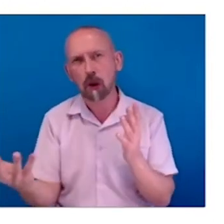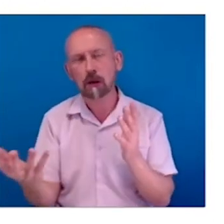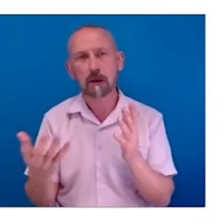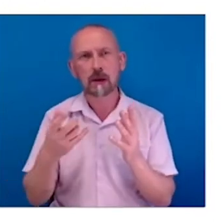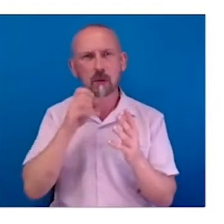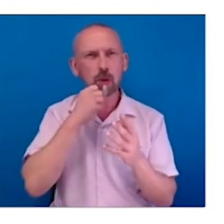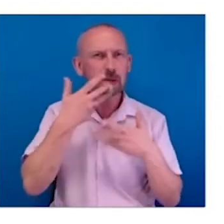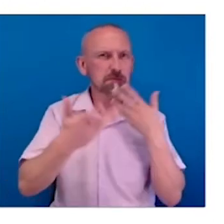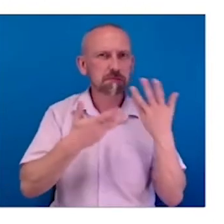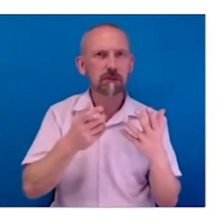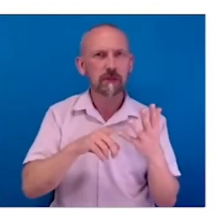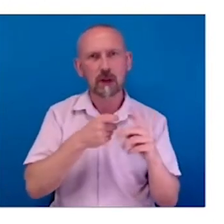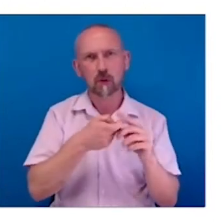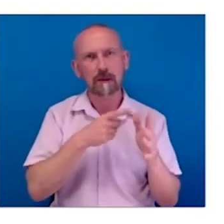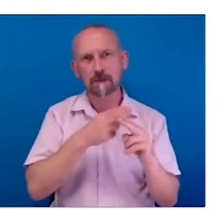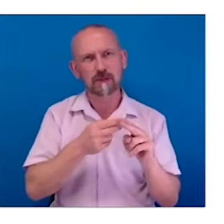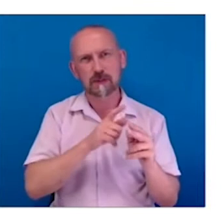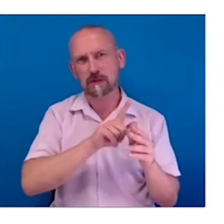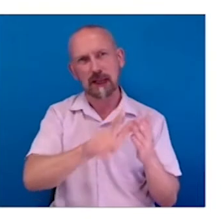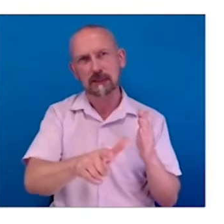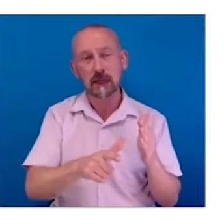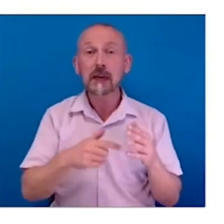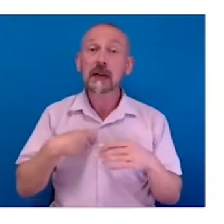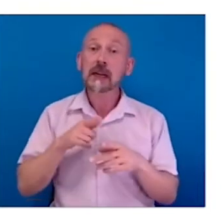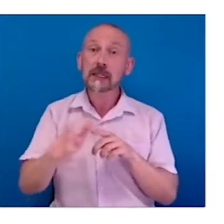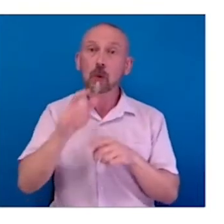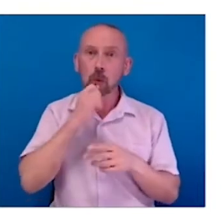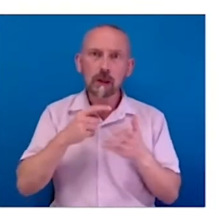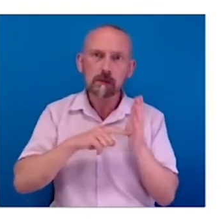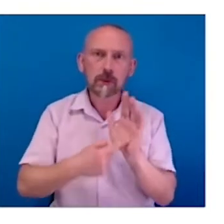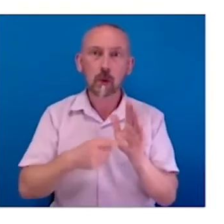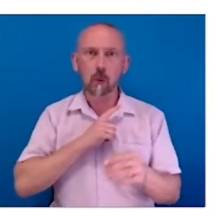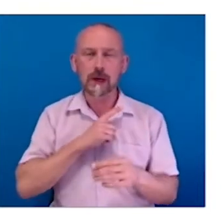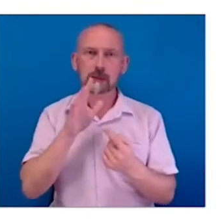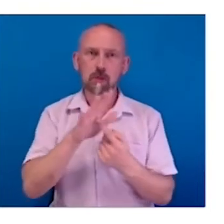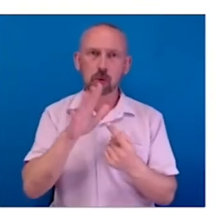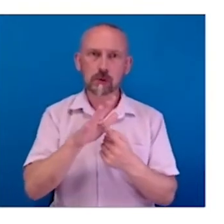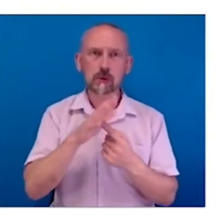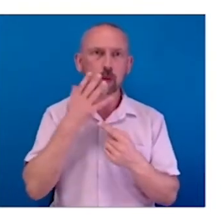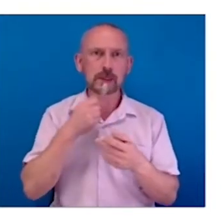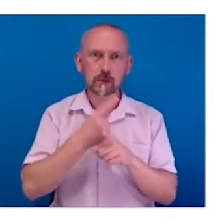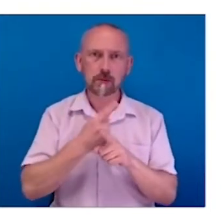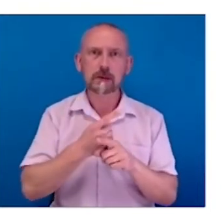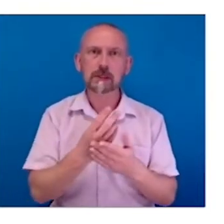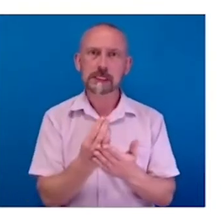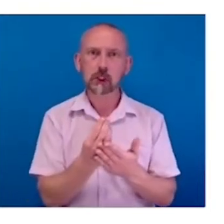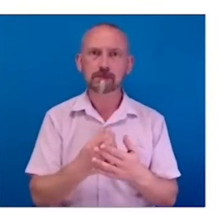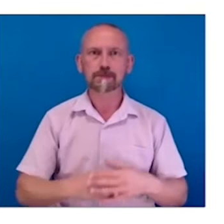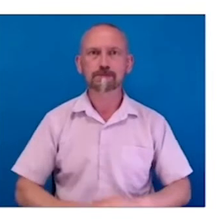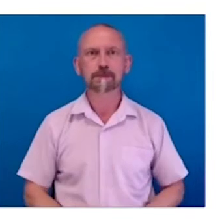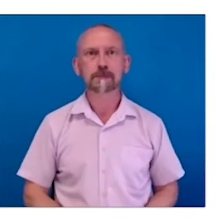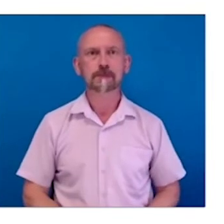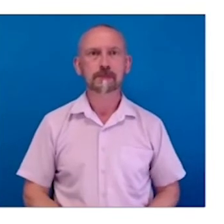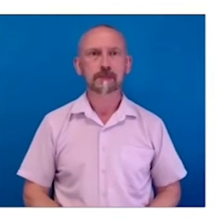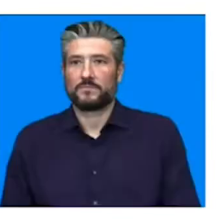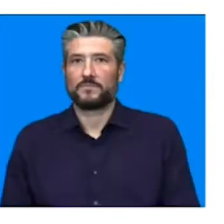but I'll demonstrate later on why they're relevant and important when discussing text-to-speech. Common examples of